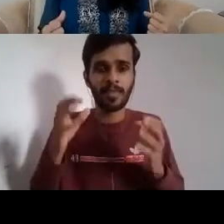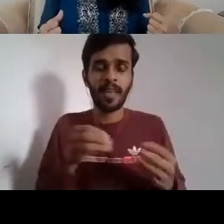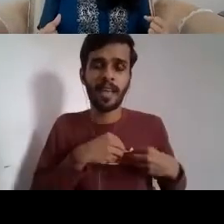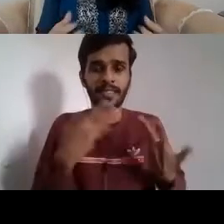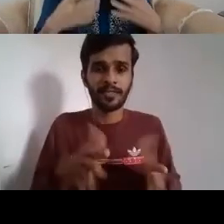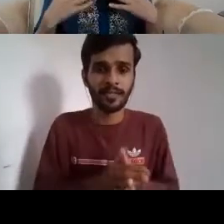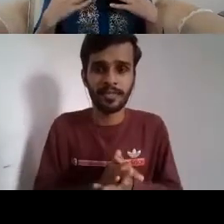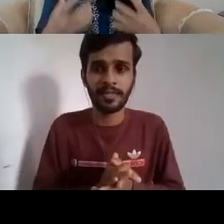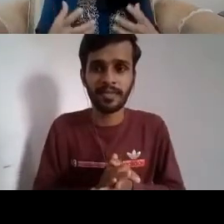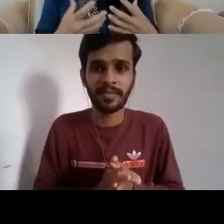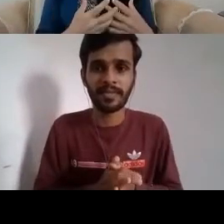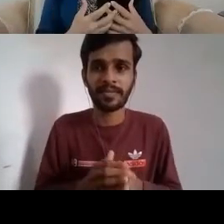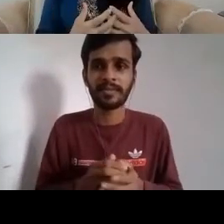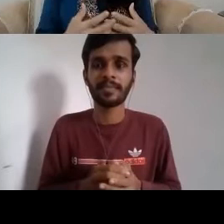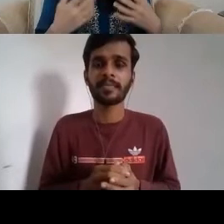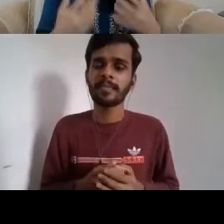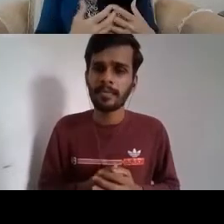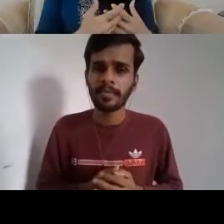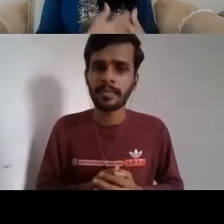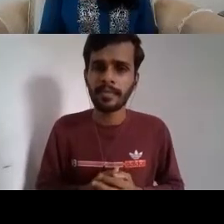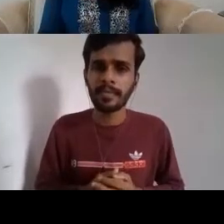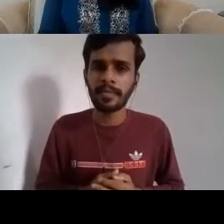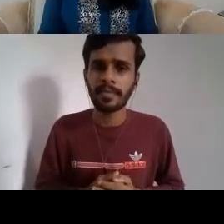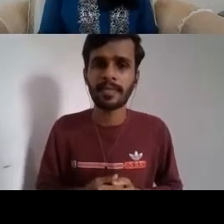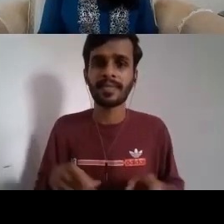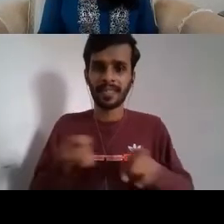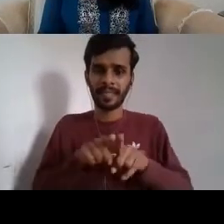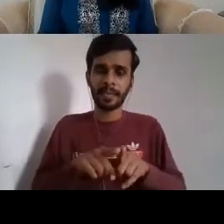set left many of them deeply moved.